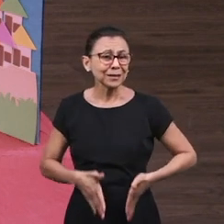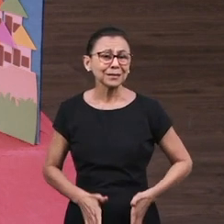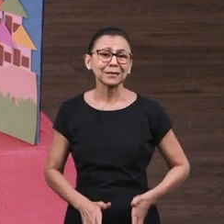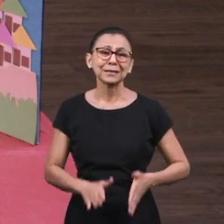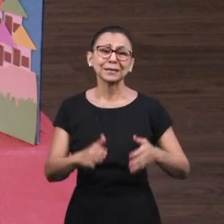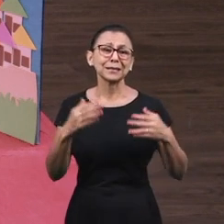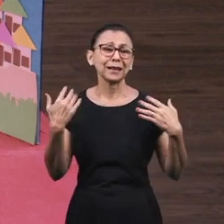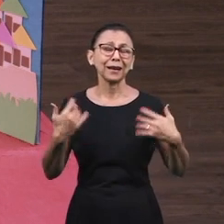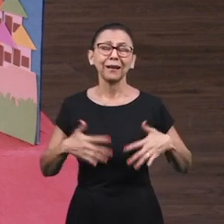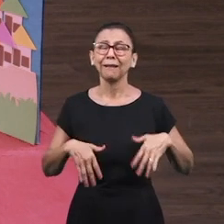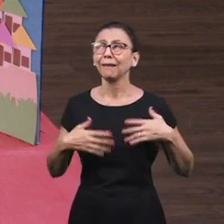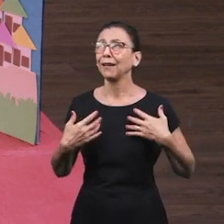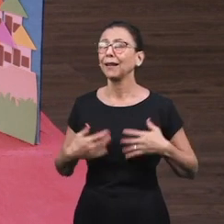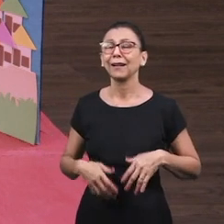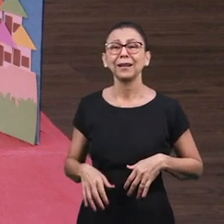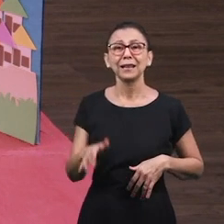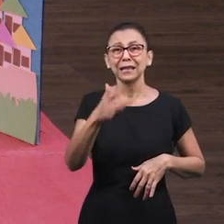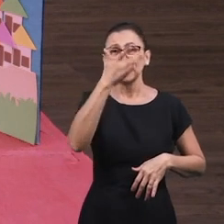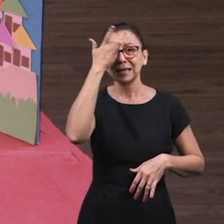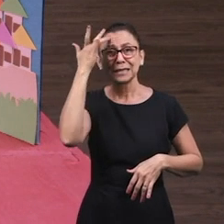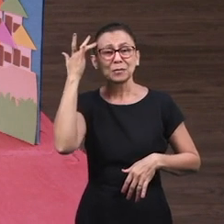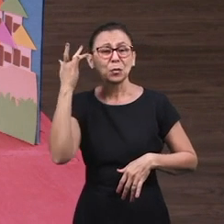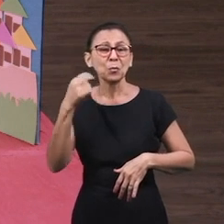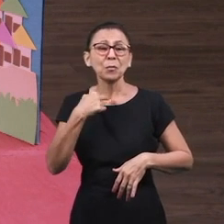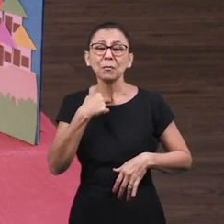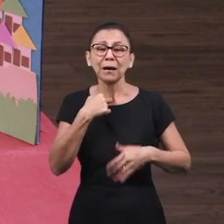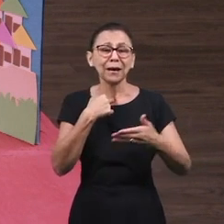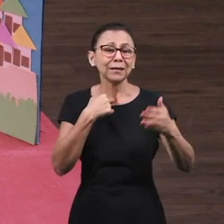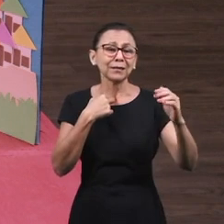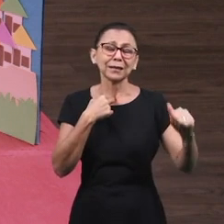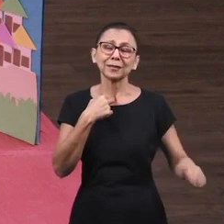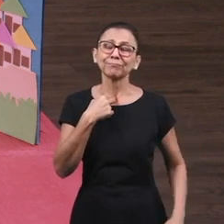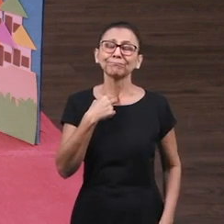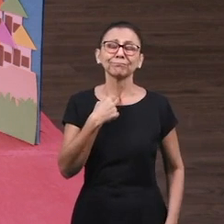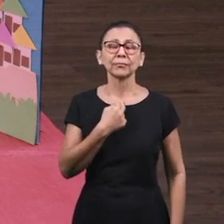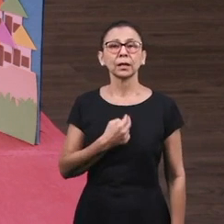one had time for anything. But look what happened.